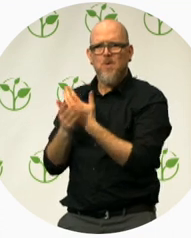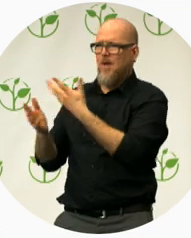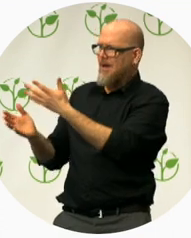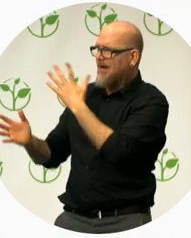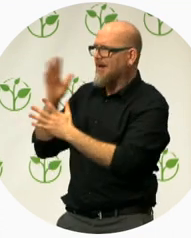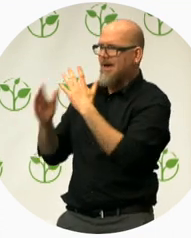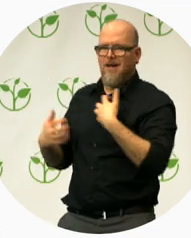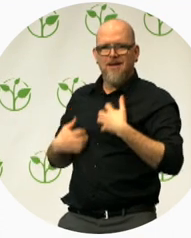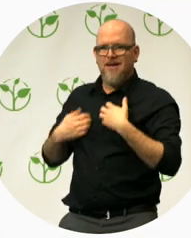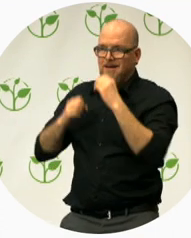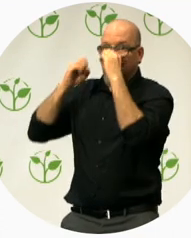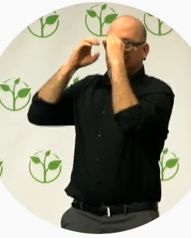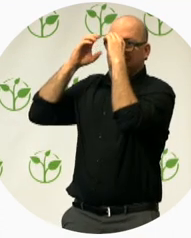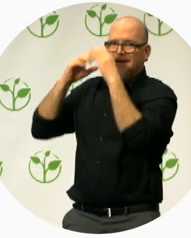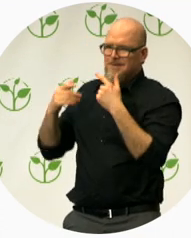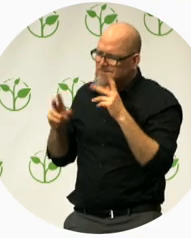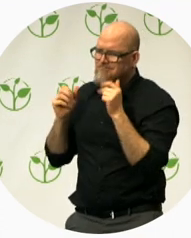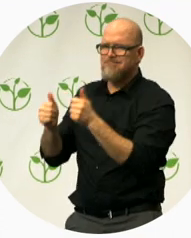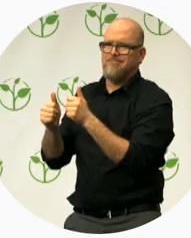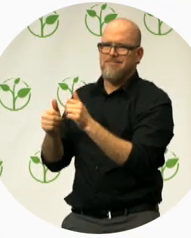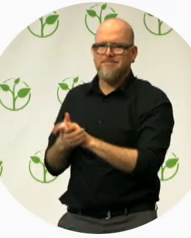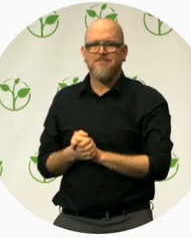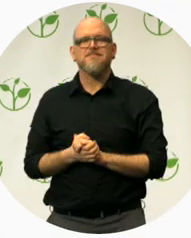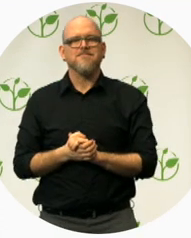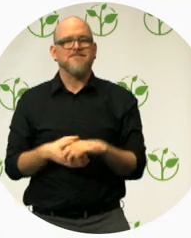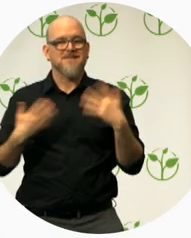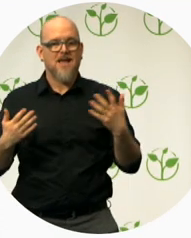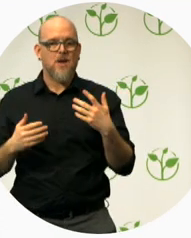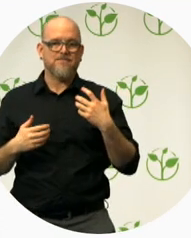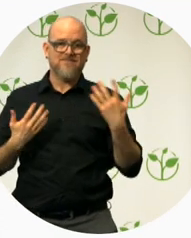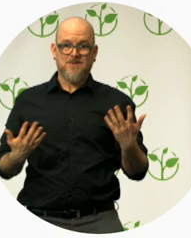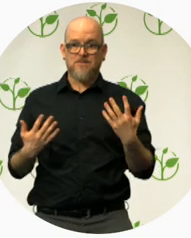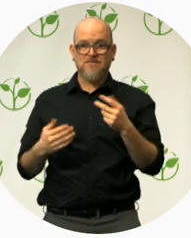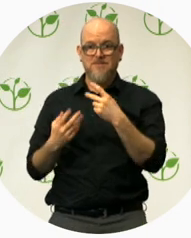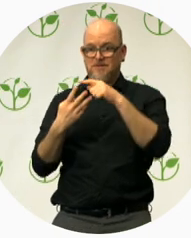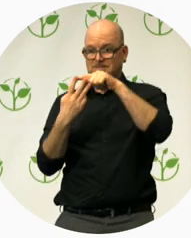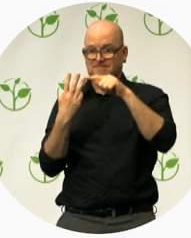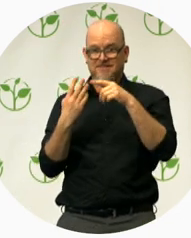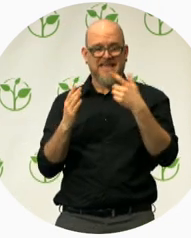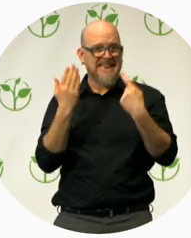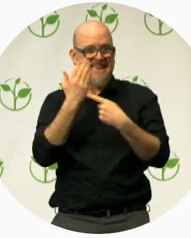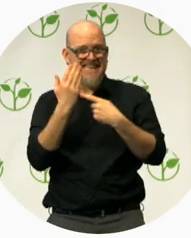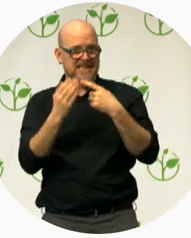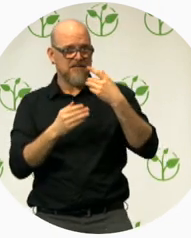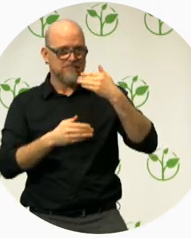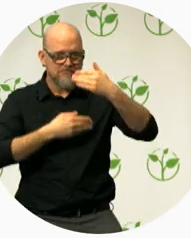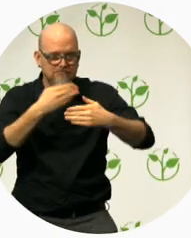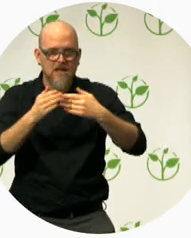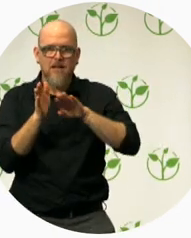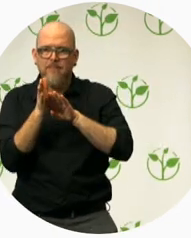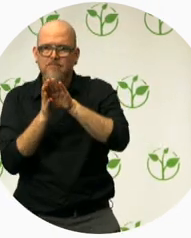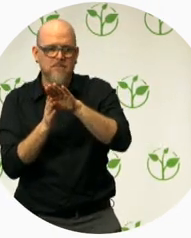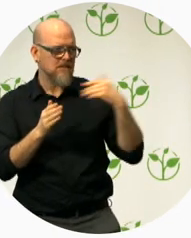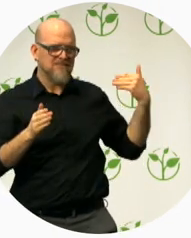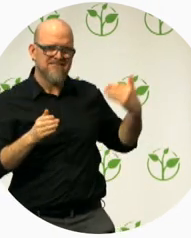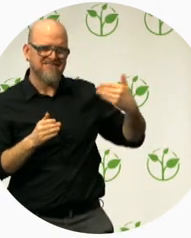amazing, but I think your point well made. Aside from the extraordinary technology developments, it's still about attitude, right? It's all